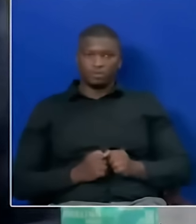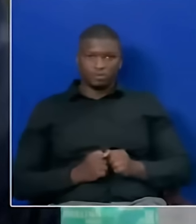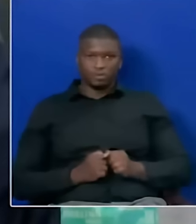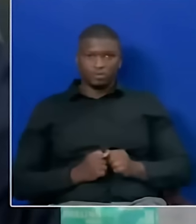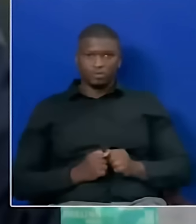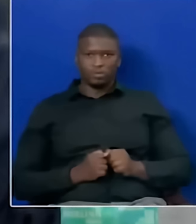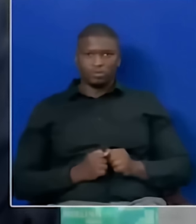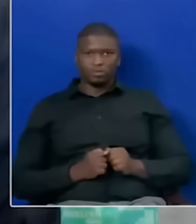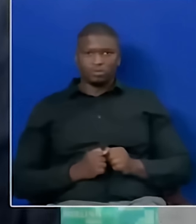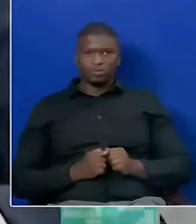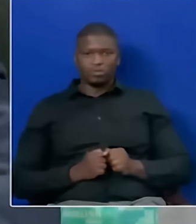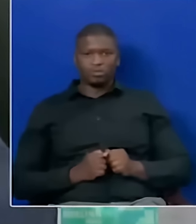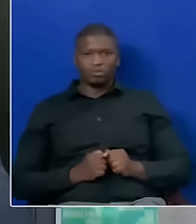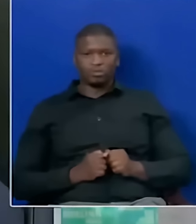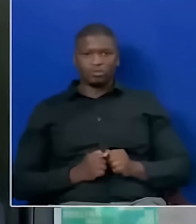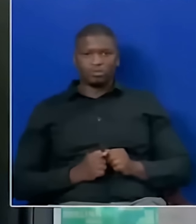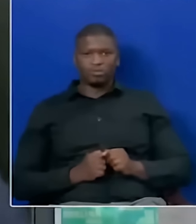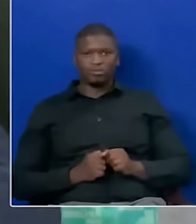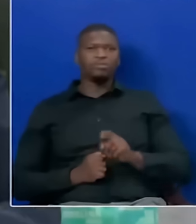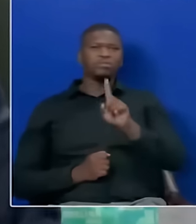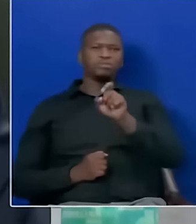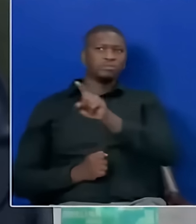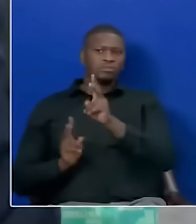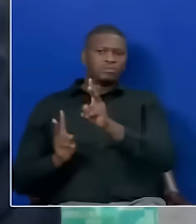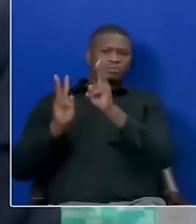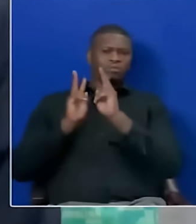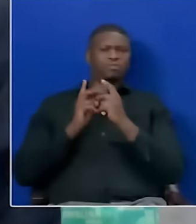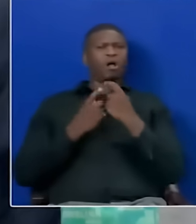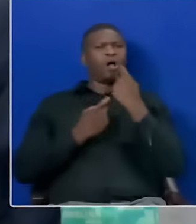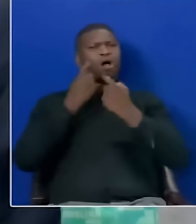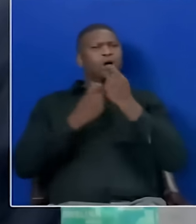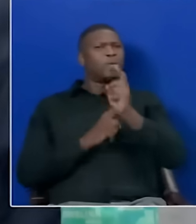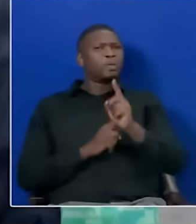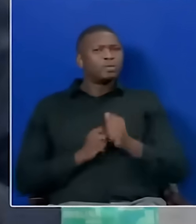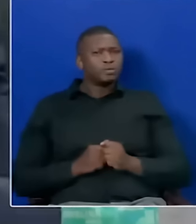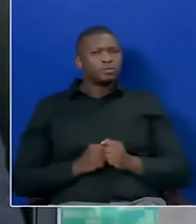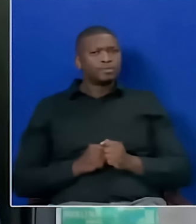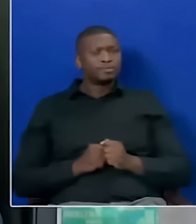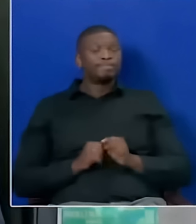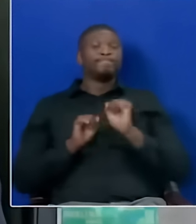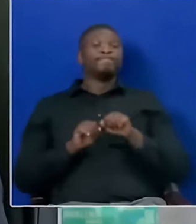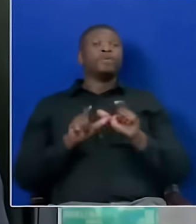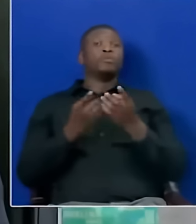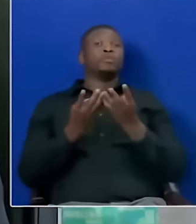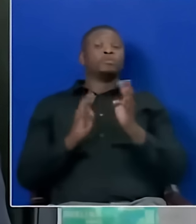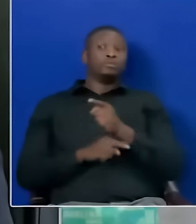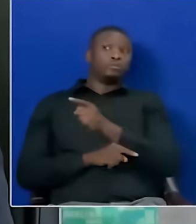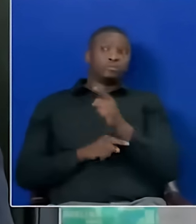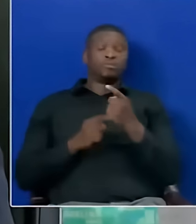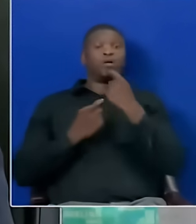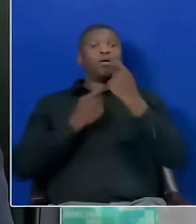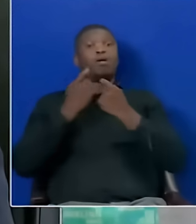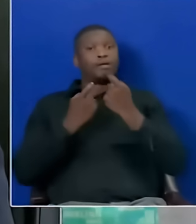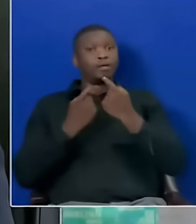And what was their complaint to you? Commissioner, their complaint was that they came to look for a